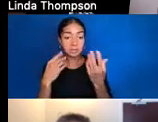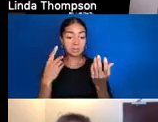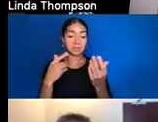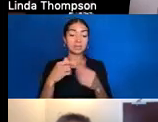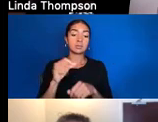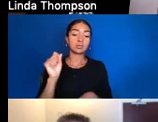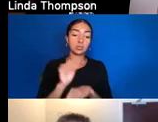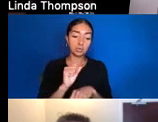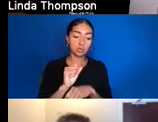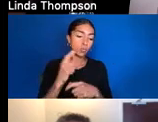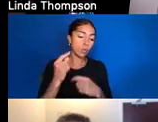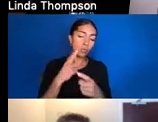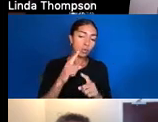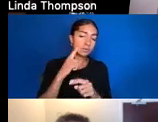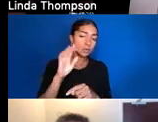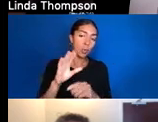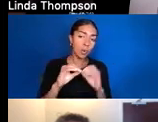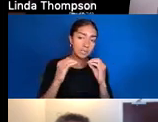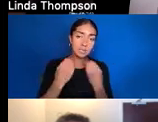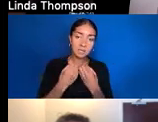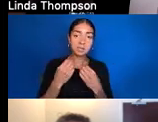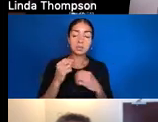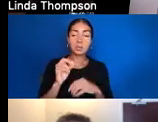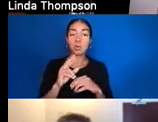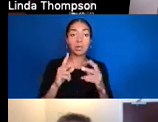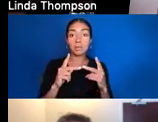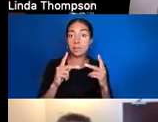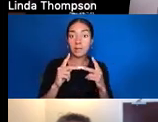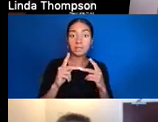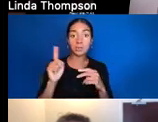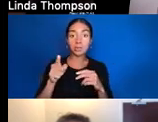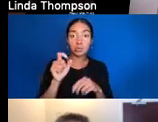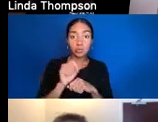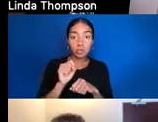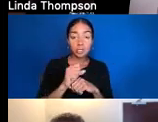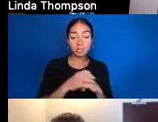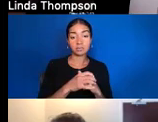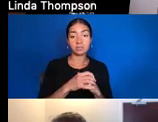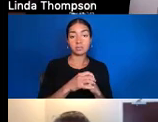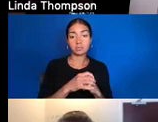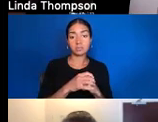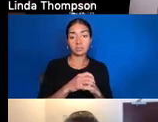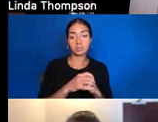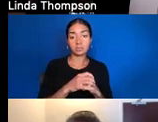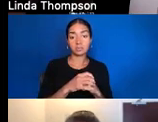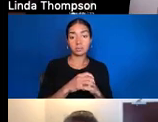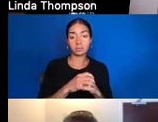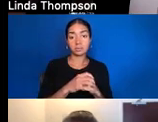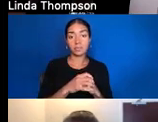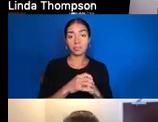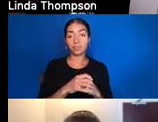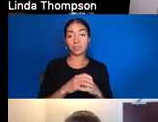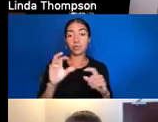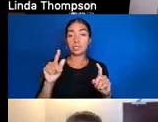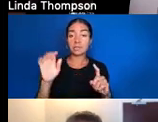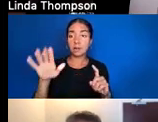working, what works for your organization or the place that you're working in. Oh my gosh, I have another thought, because I'm